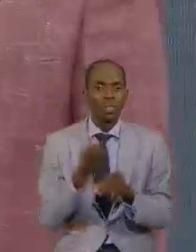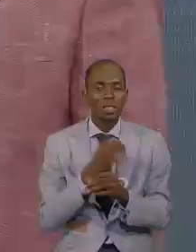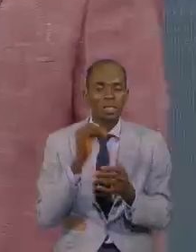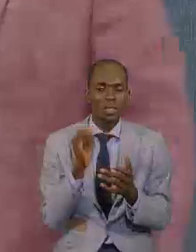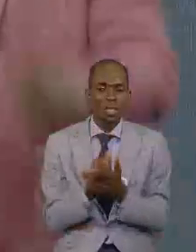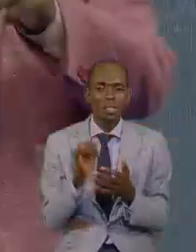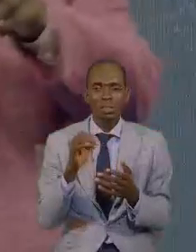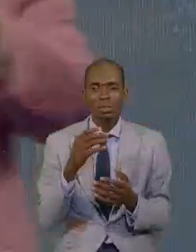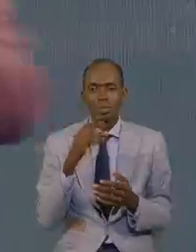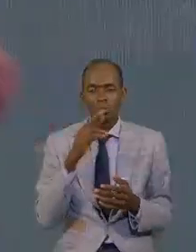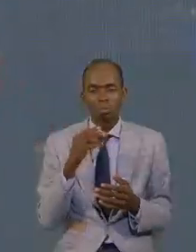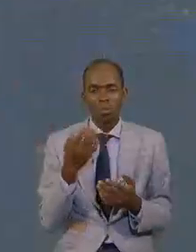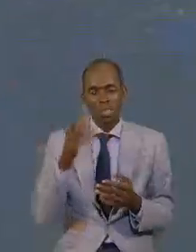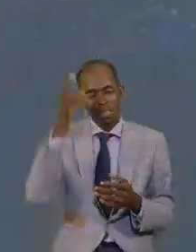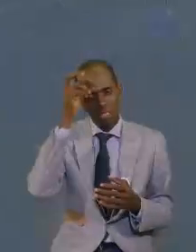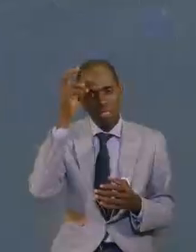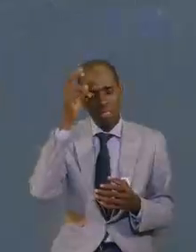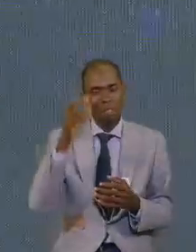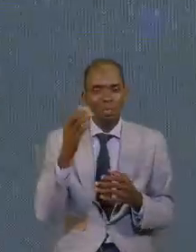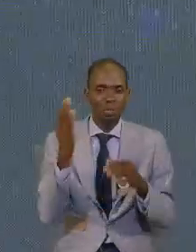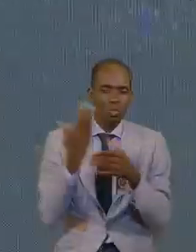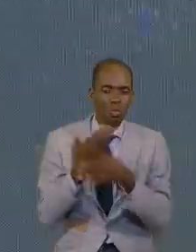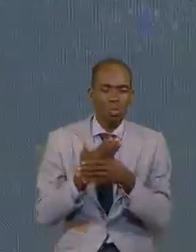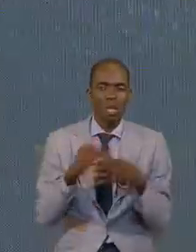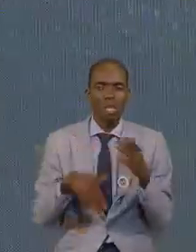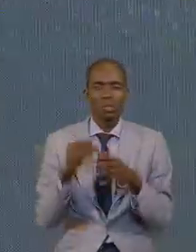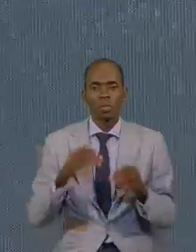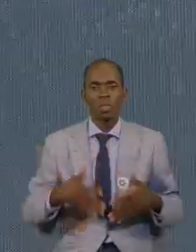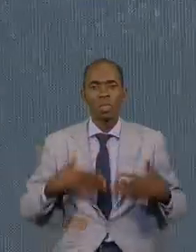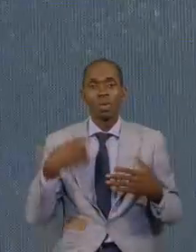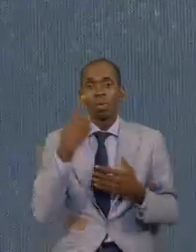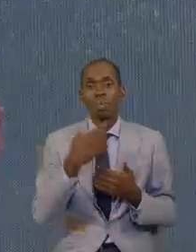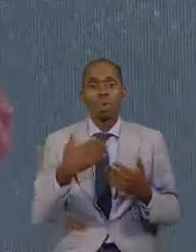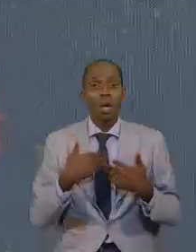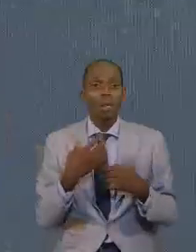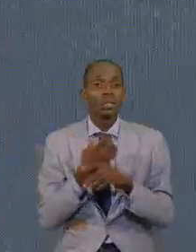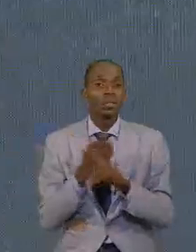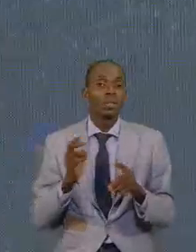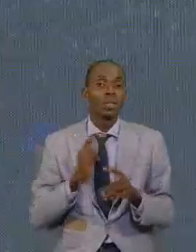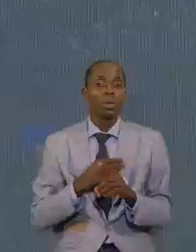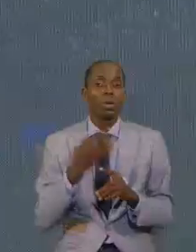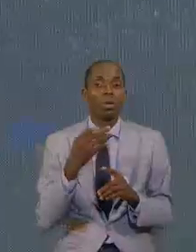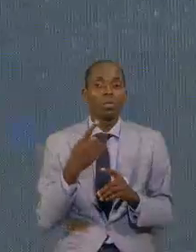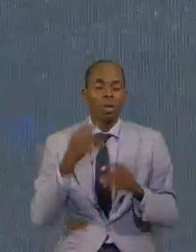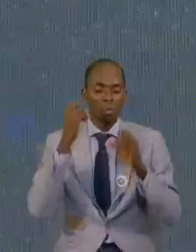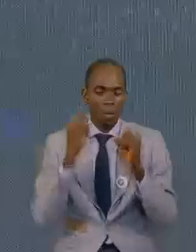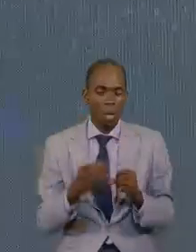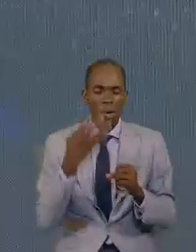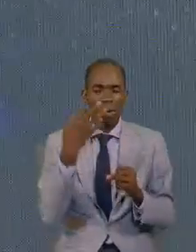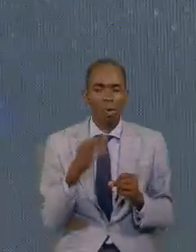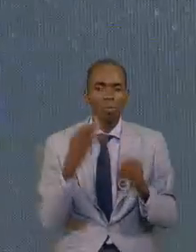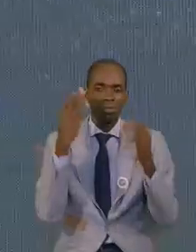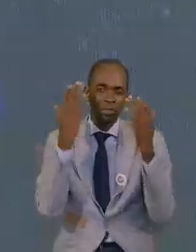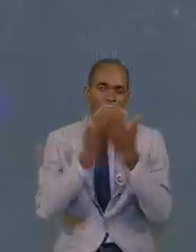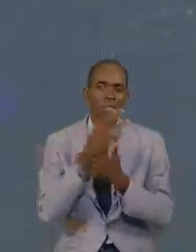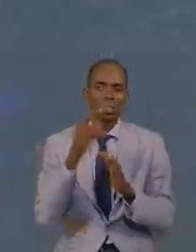your life. Who has delivered us from the power of darkness?